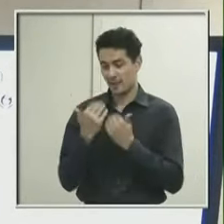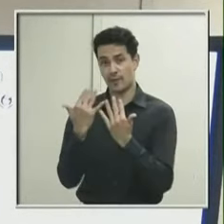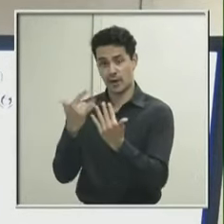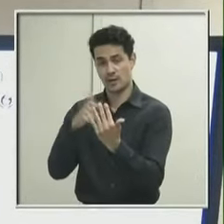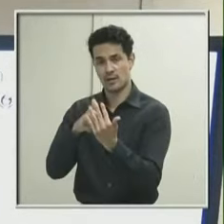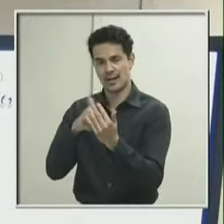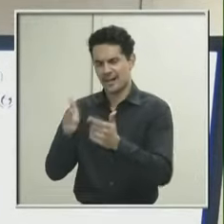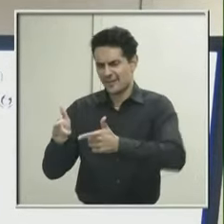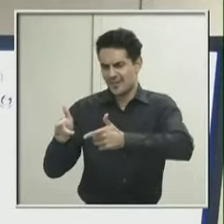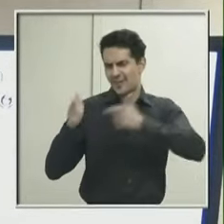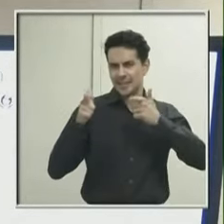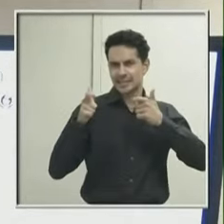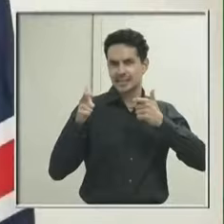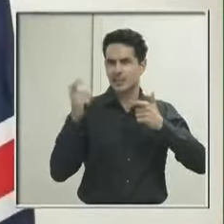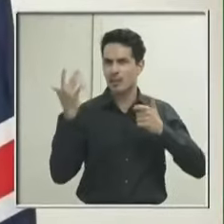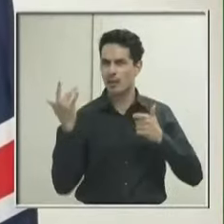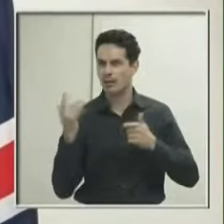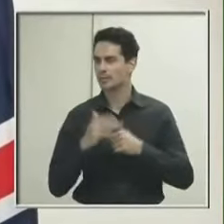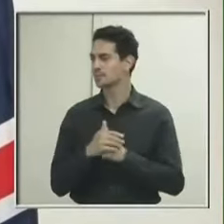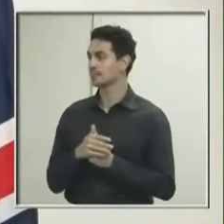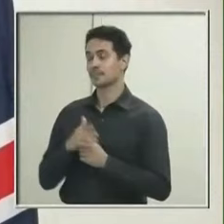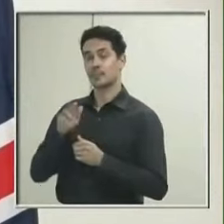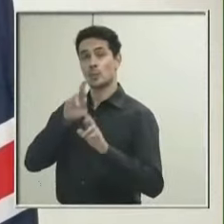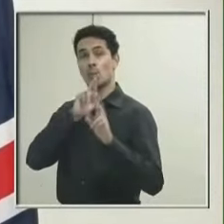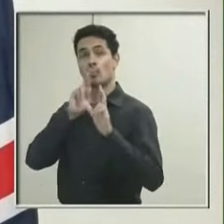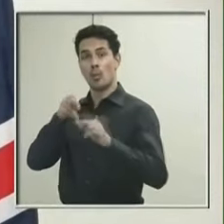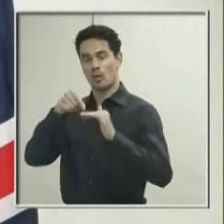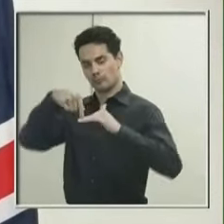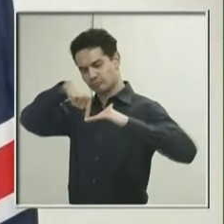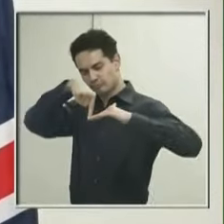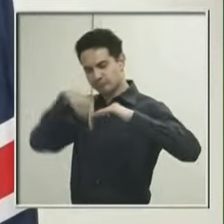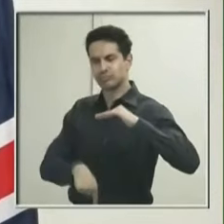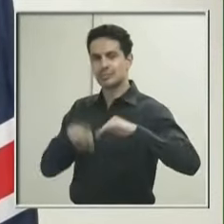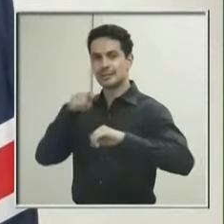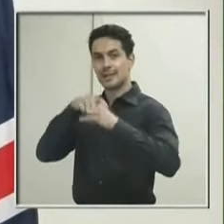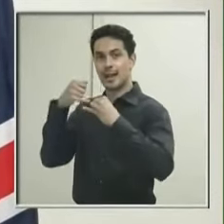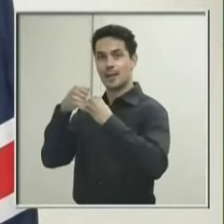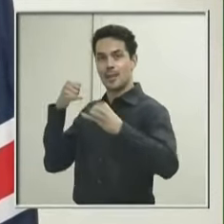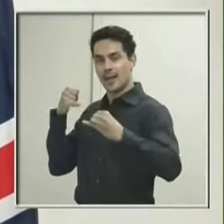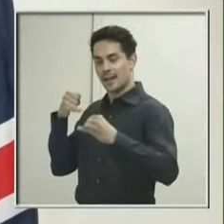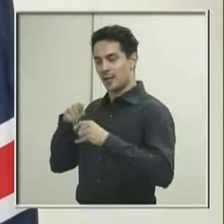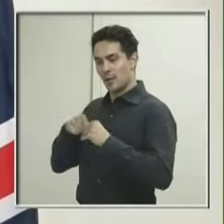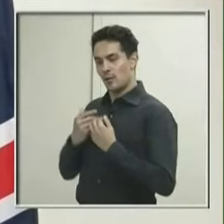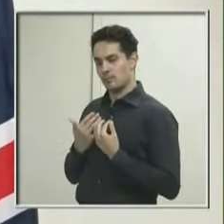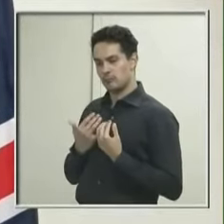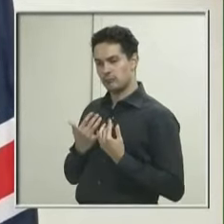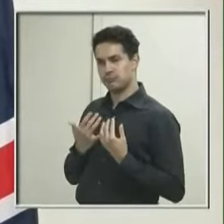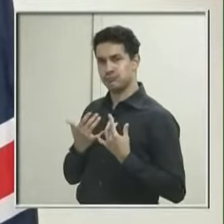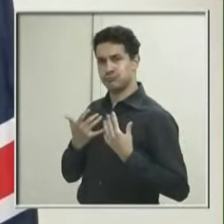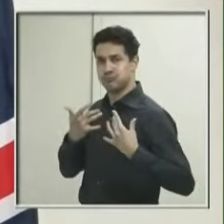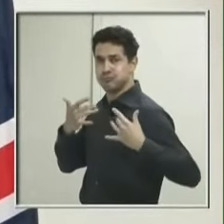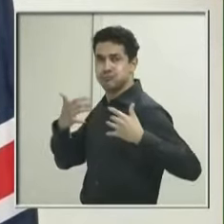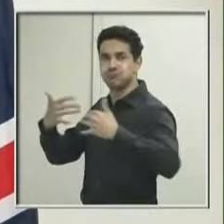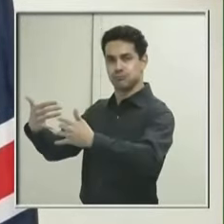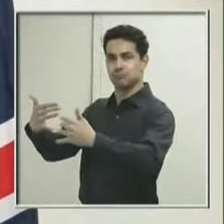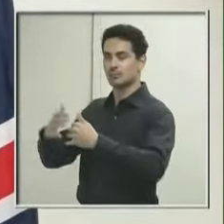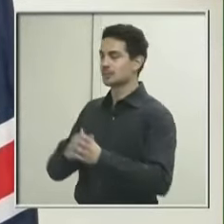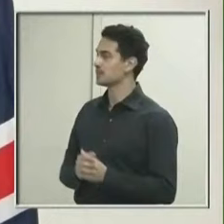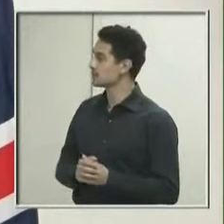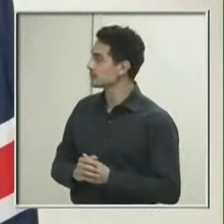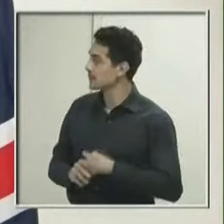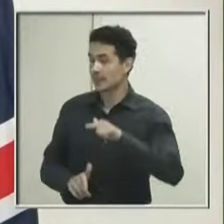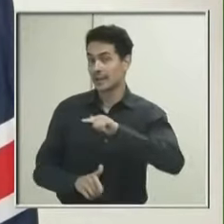progressed. In the report, you'll see a detailed timeline of the fire's progression. Looking on the left